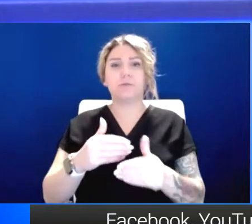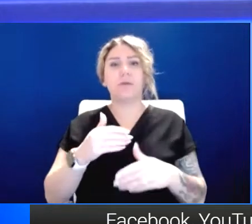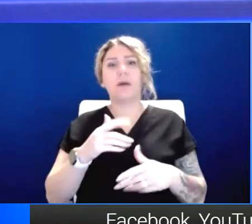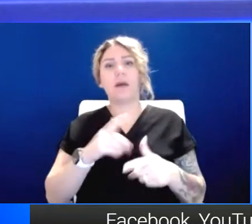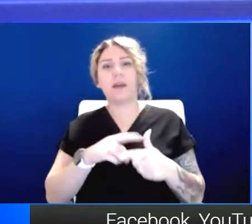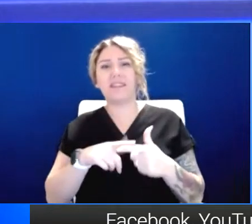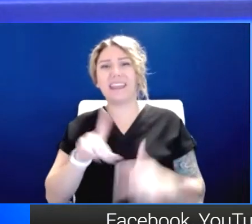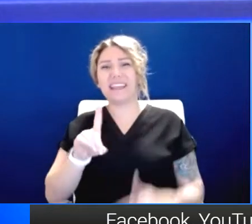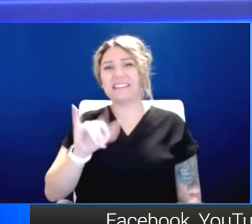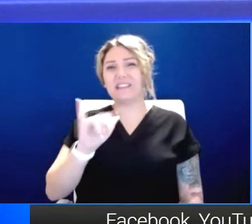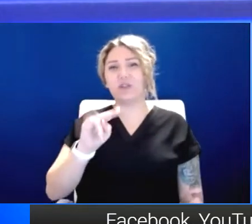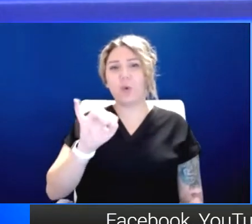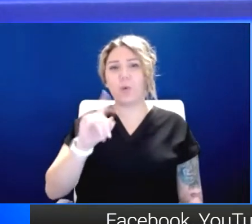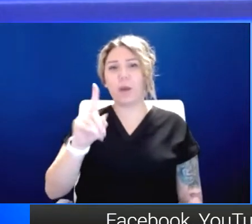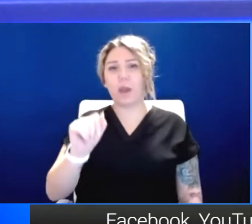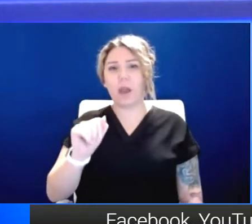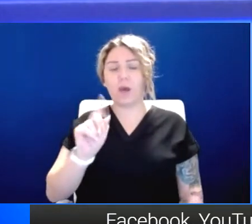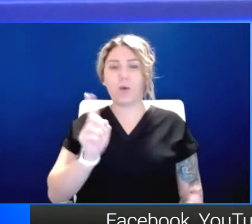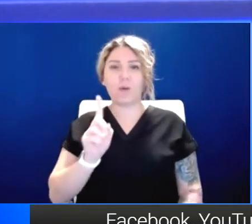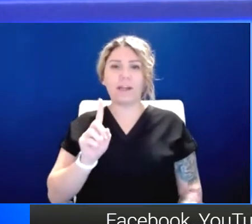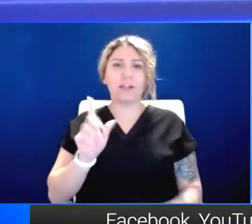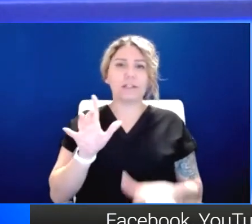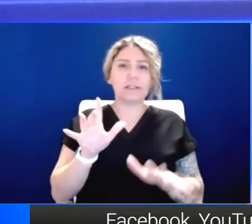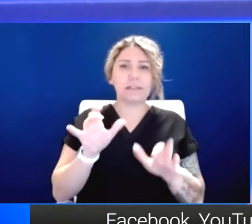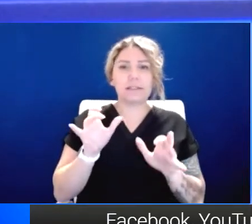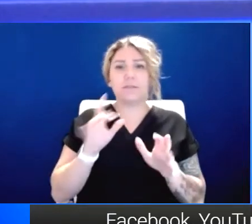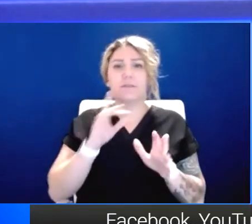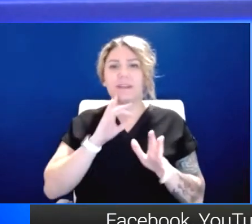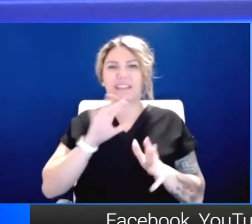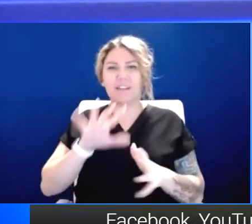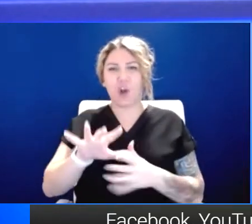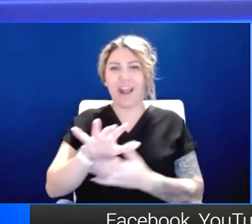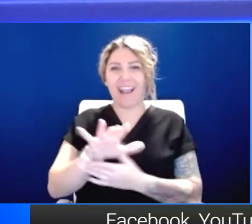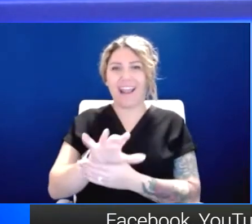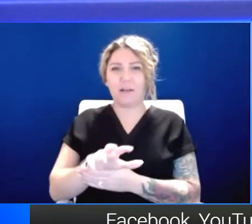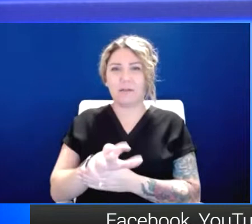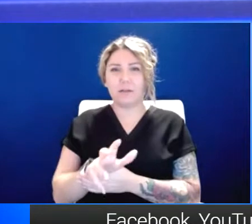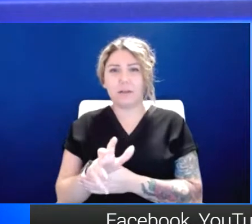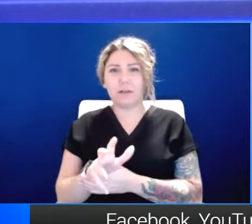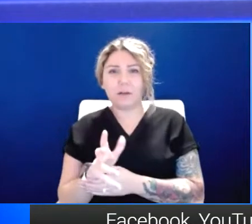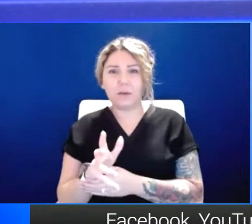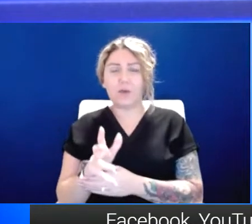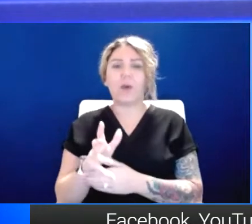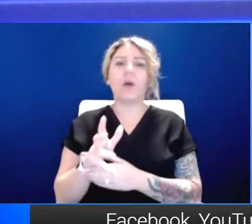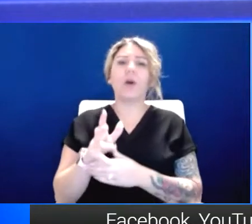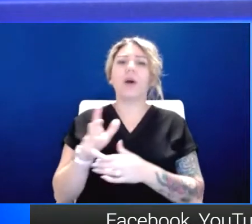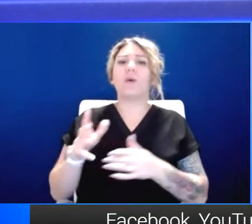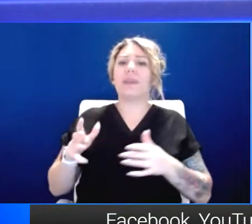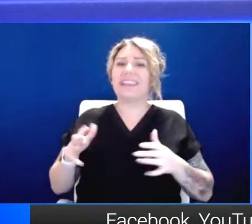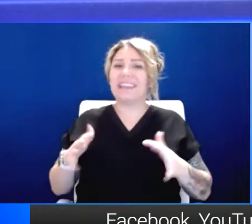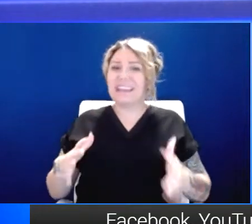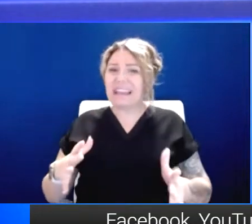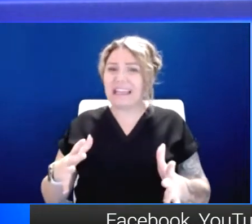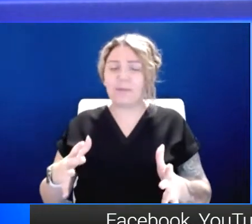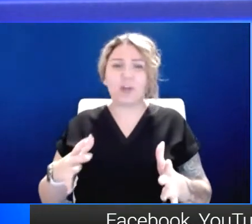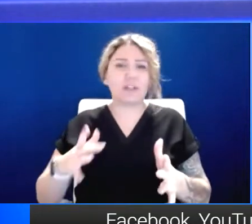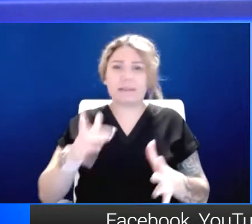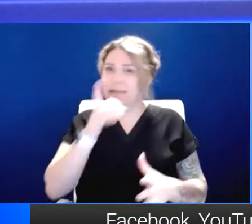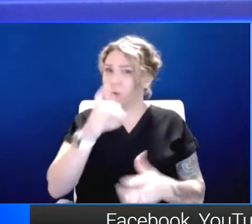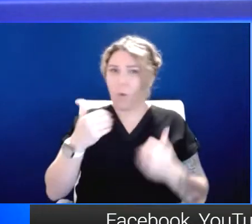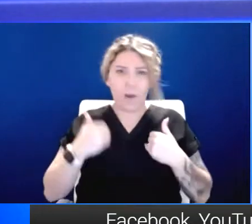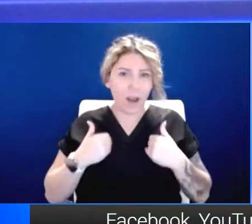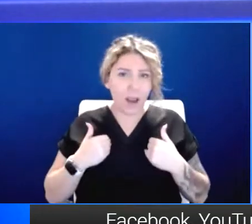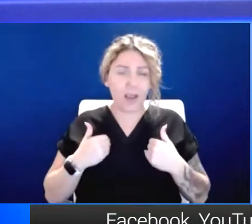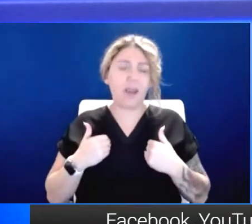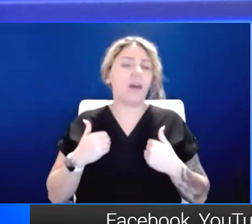the patient has stiffness and turning of their hand. Instead of tremors, they often have myoclonus. And the unfortunate part about